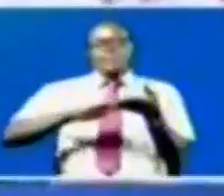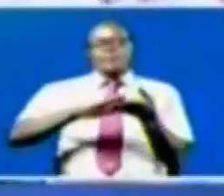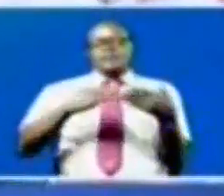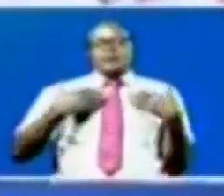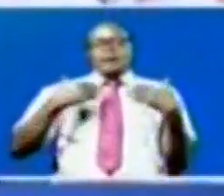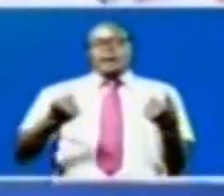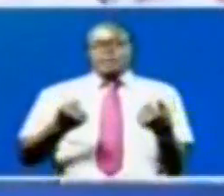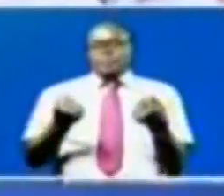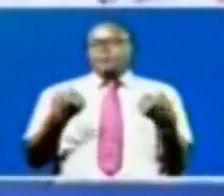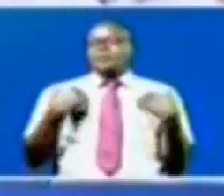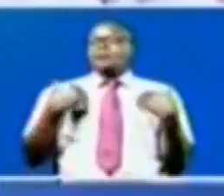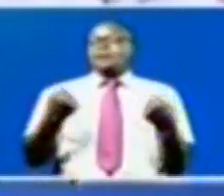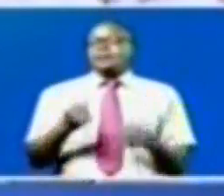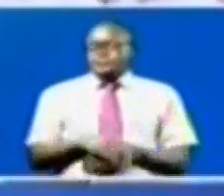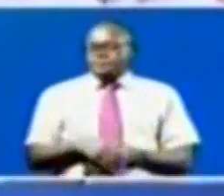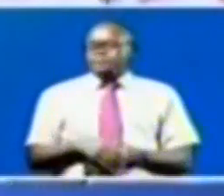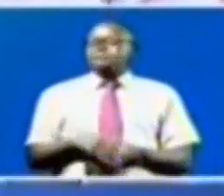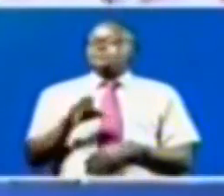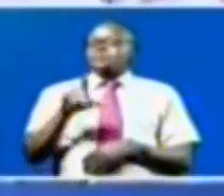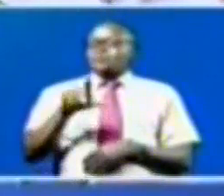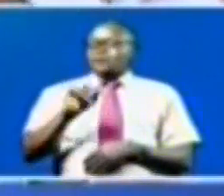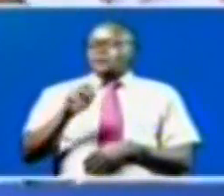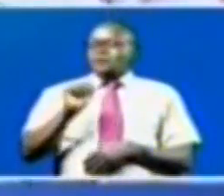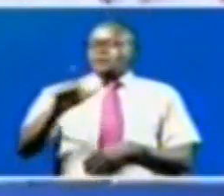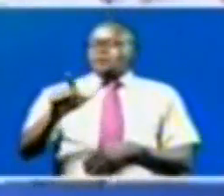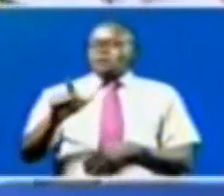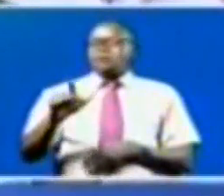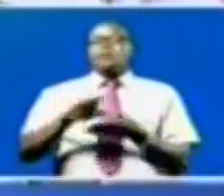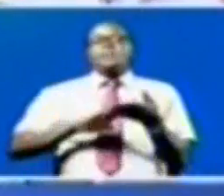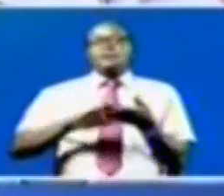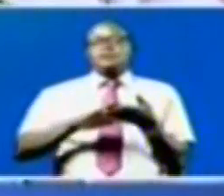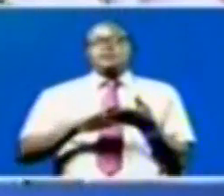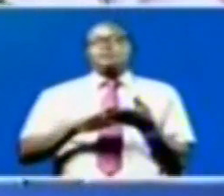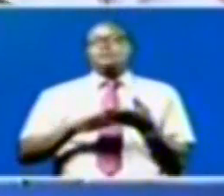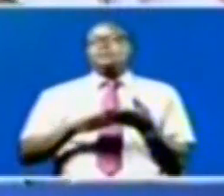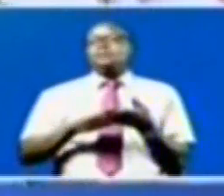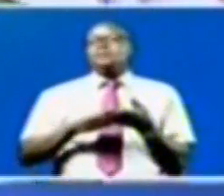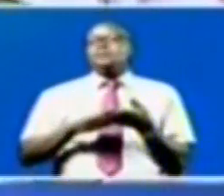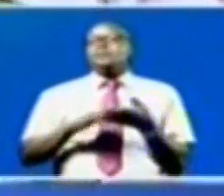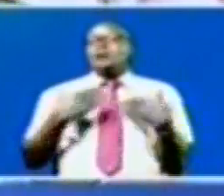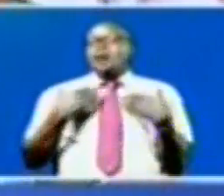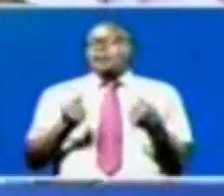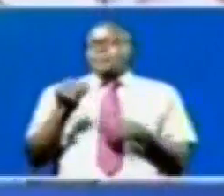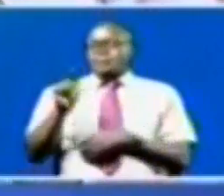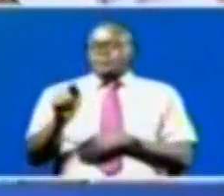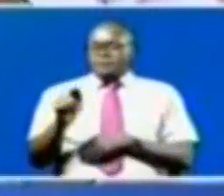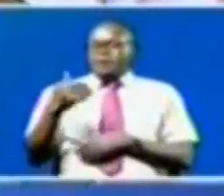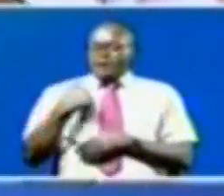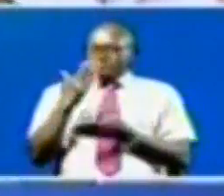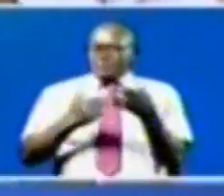care. If you look at the Clinical Officers Act, it has a very clear list of illnesses they are supposed to